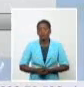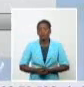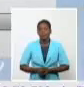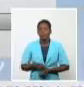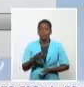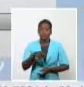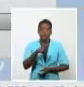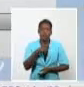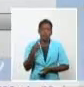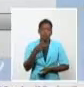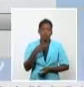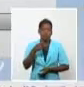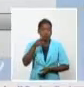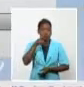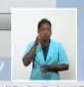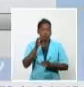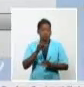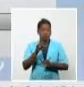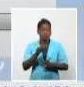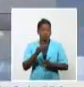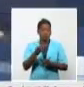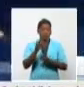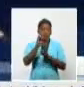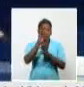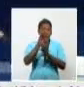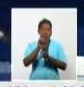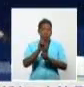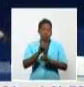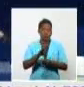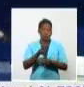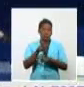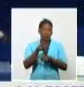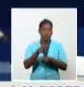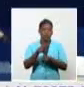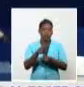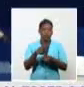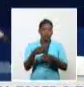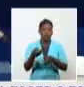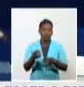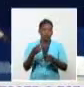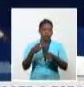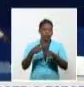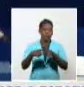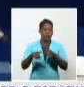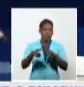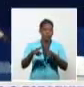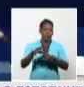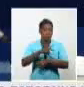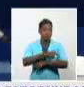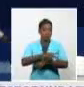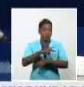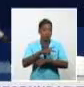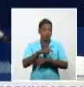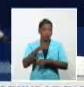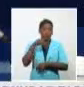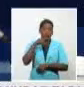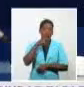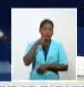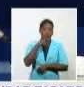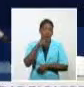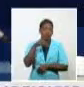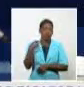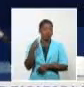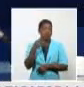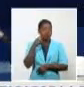that had been removed and with many bodies in their coffins, placed side by